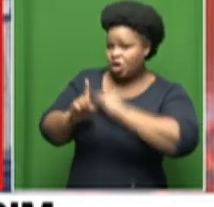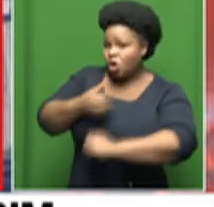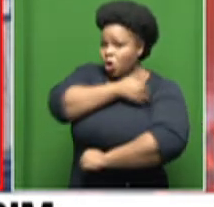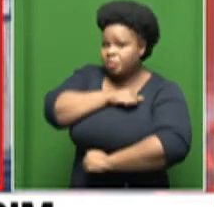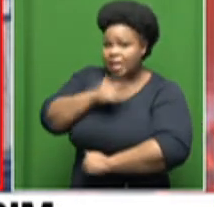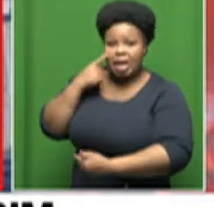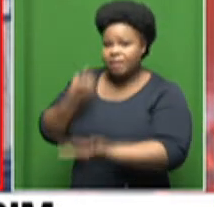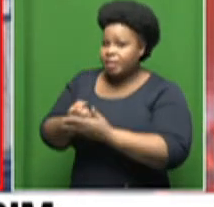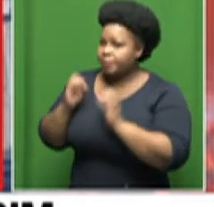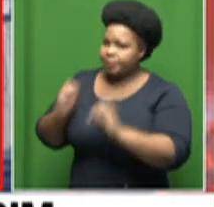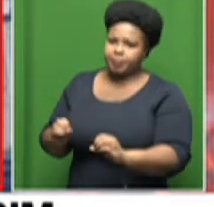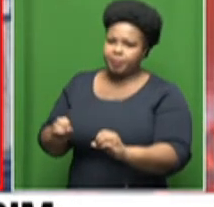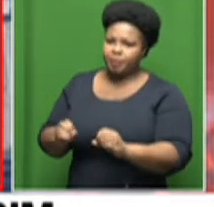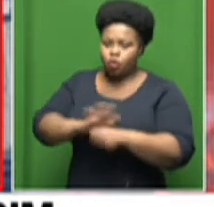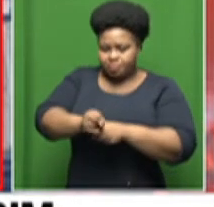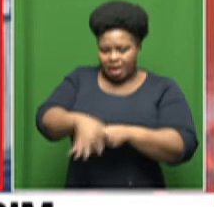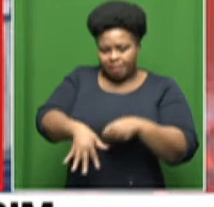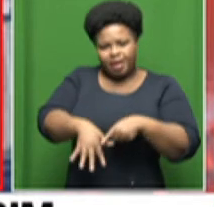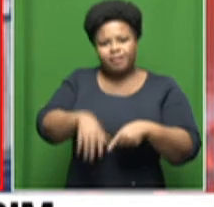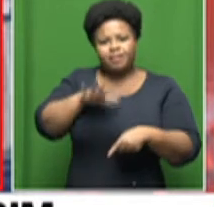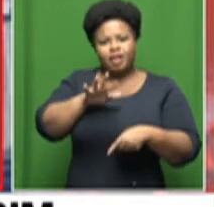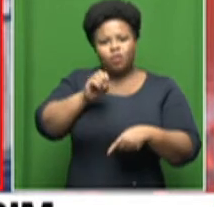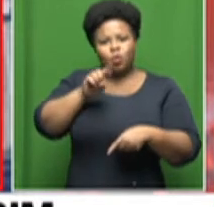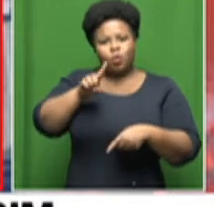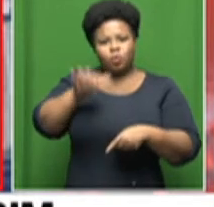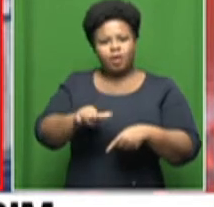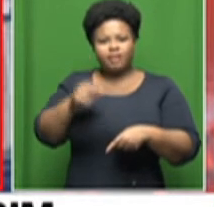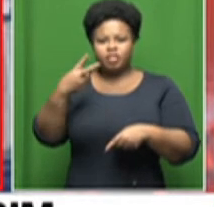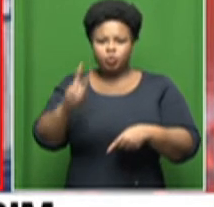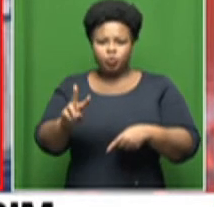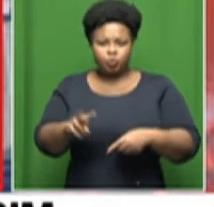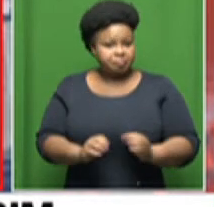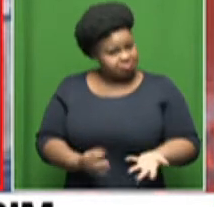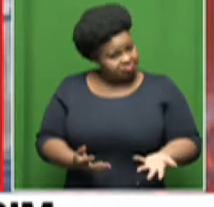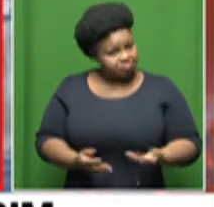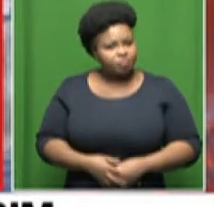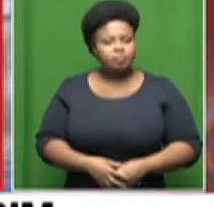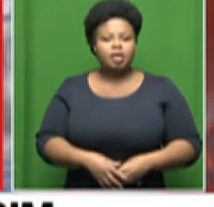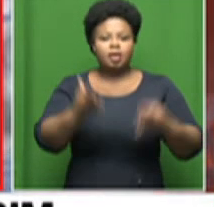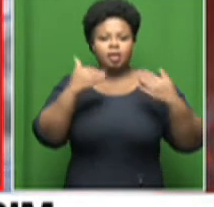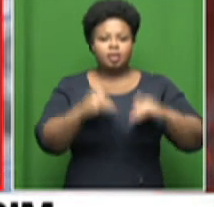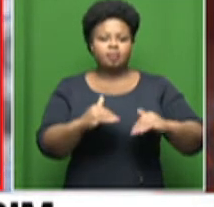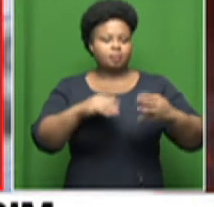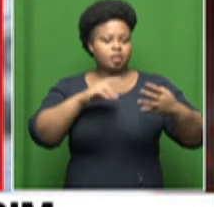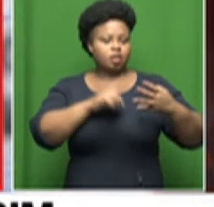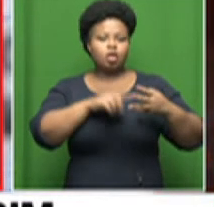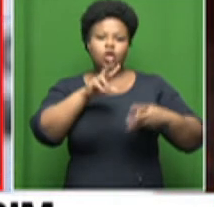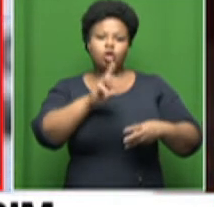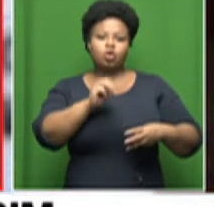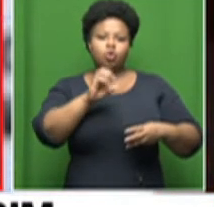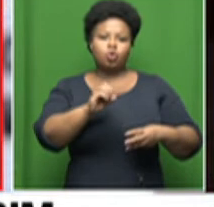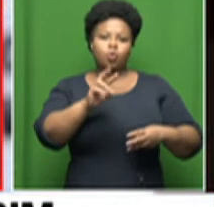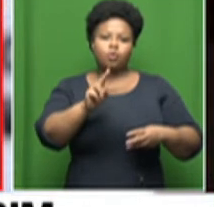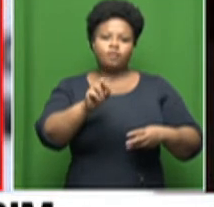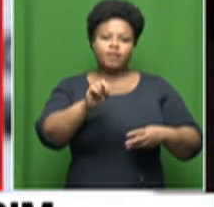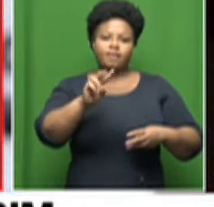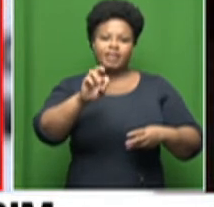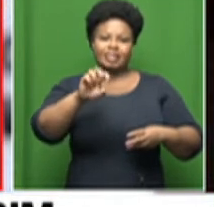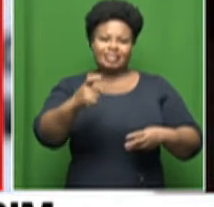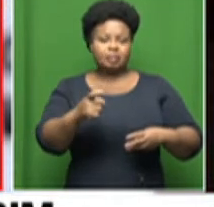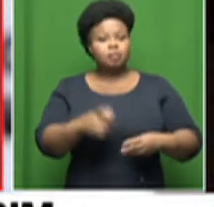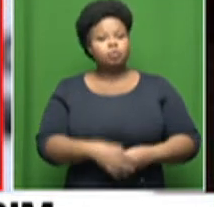evidence against the variant we have in South Africa. Novovex, the protein subunit vaccine,